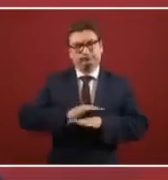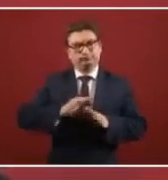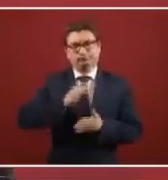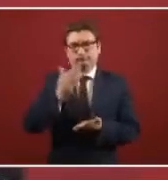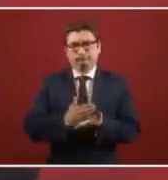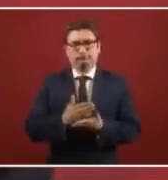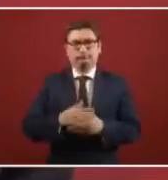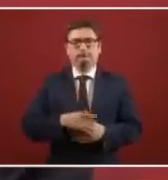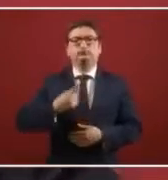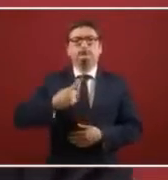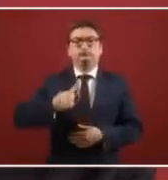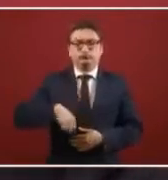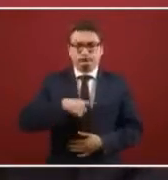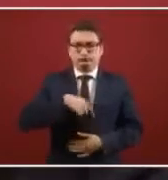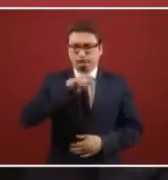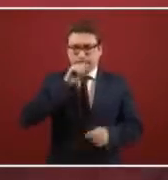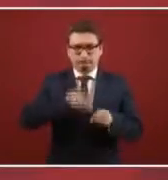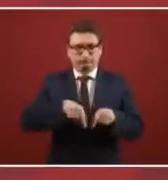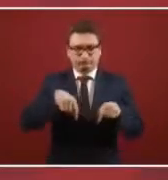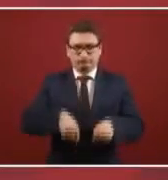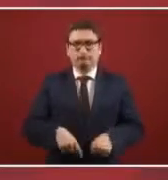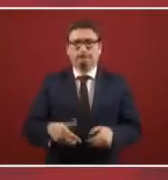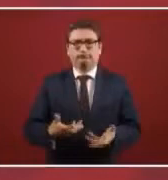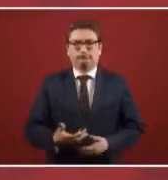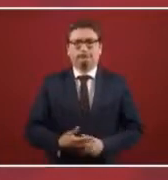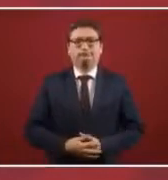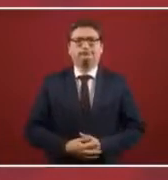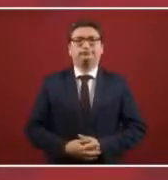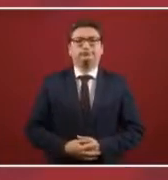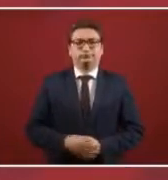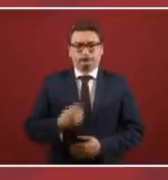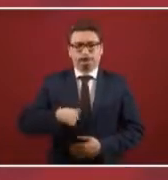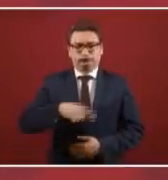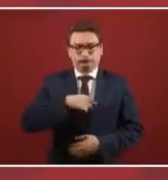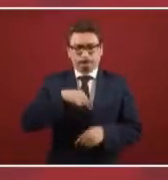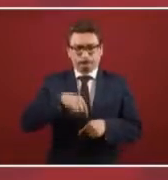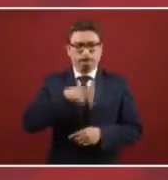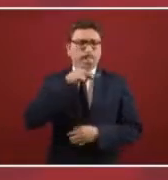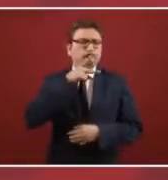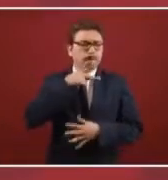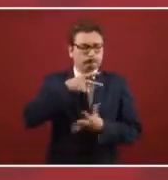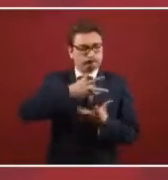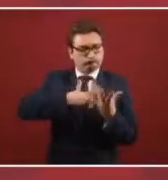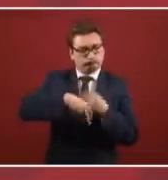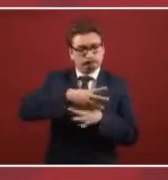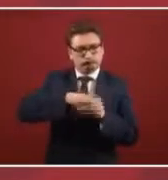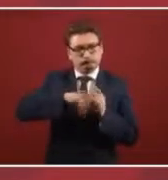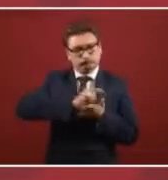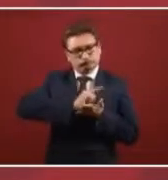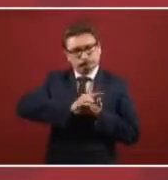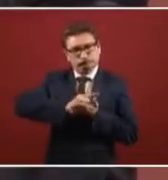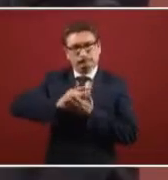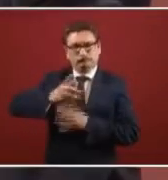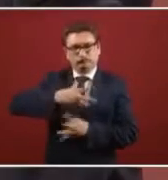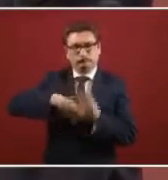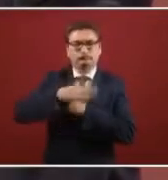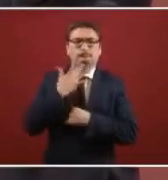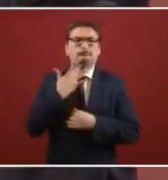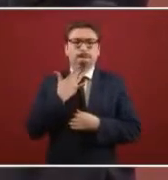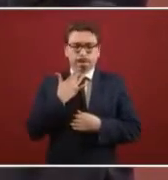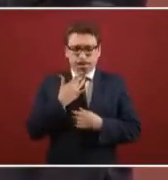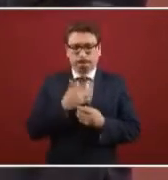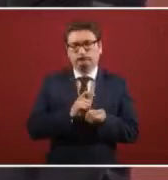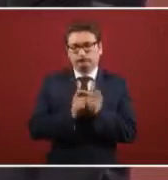Que been podamos happening. nosotros So we are going to producir las produce gasolinas, the gasoline, el diésel, diesel,